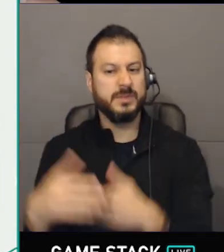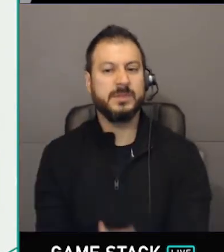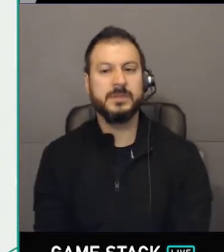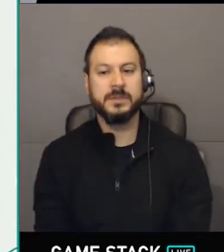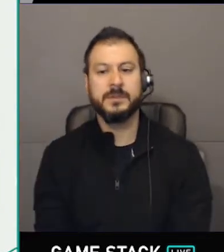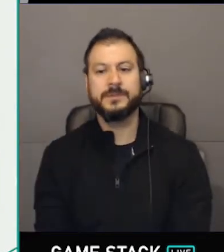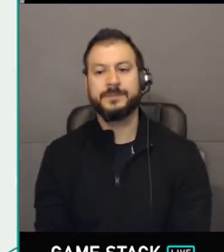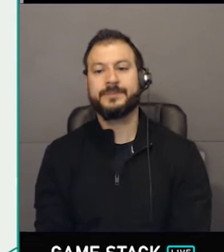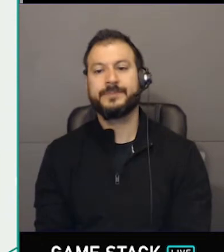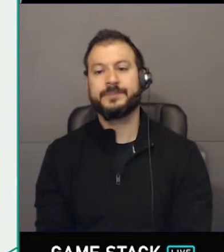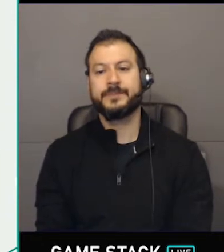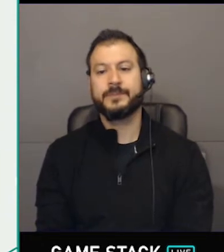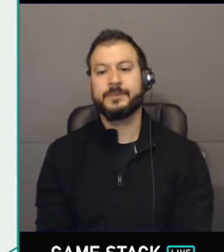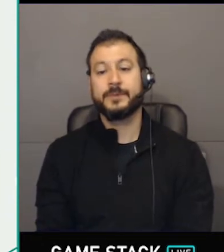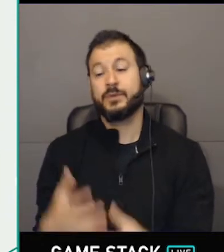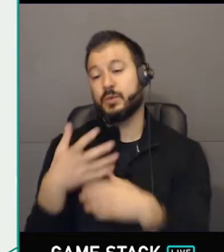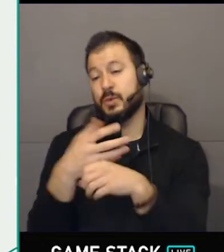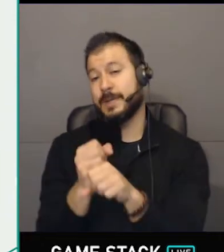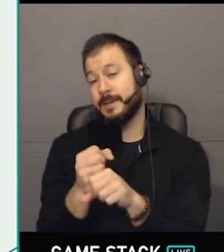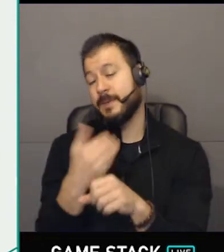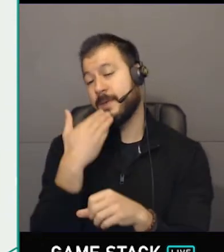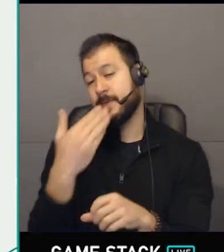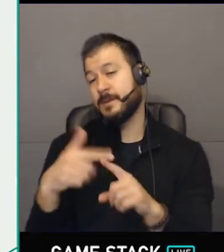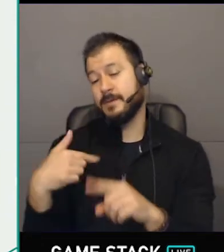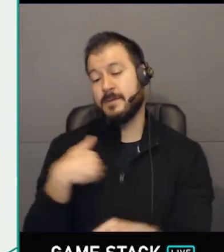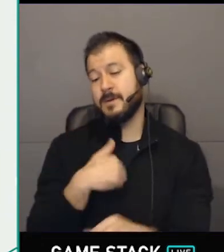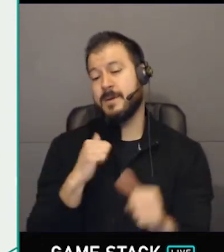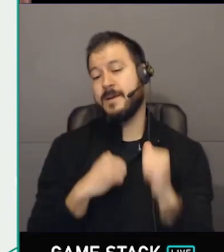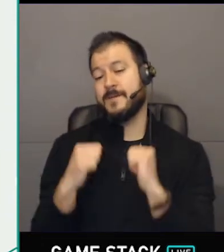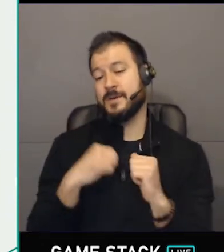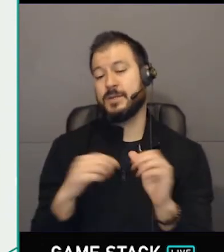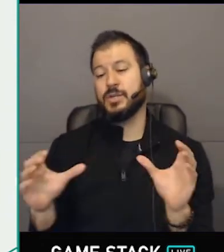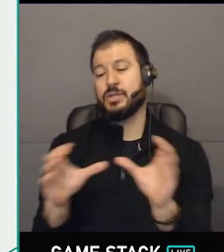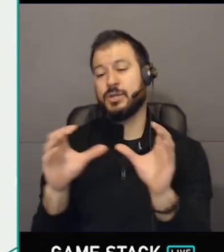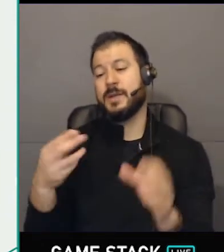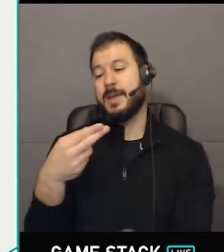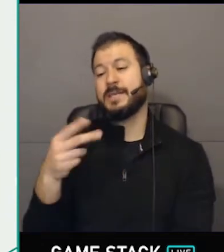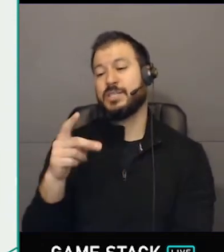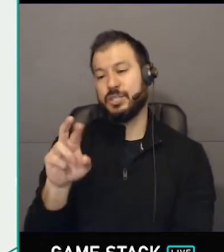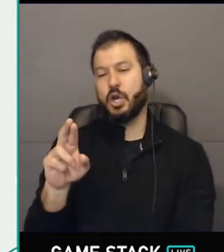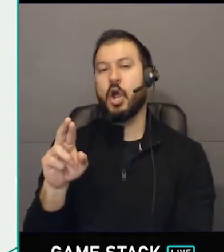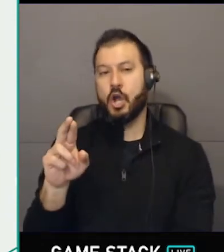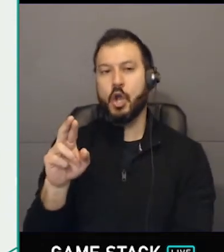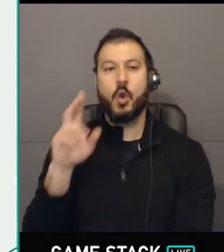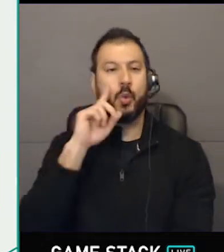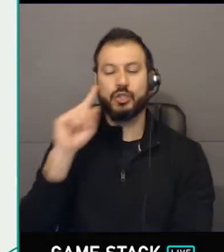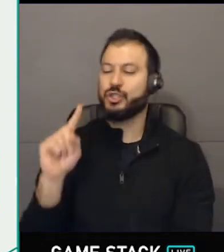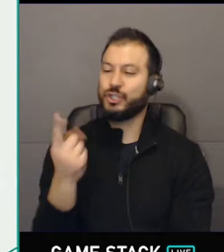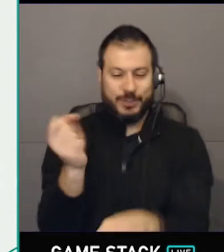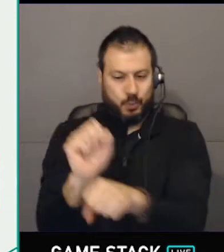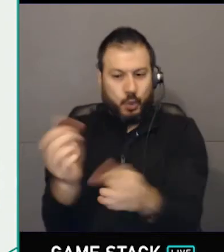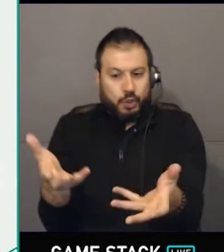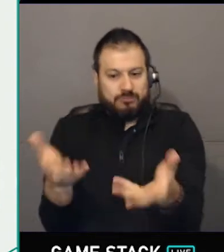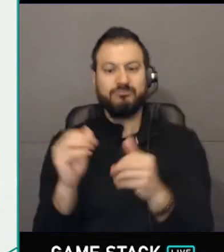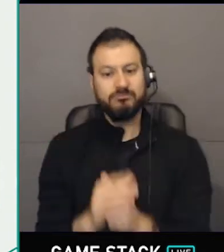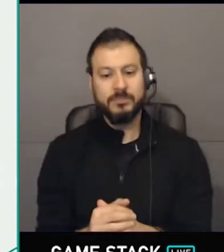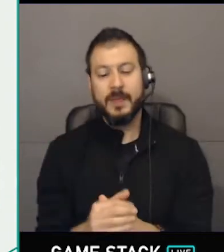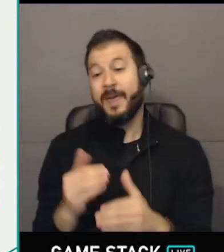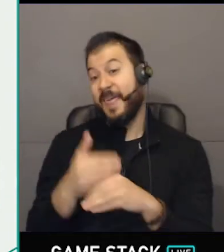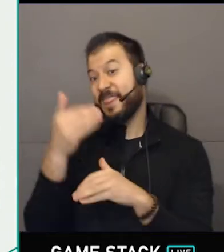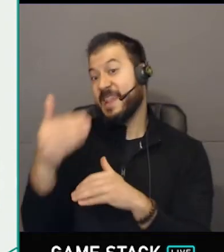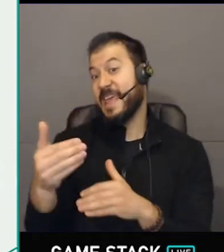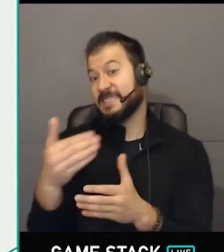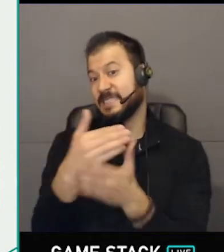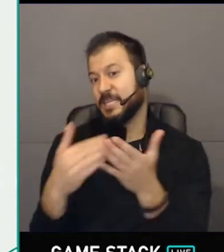So to recap, thanks to our efforts, certified HDR displays will just work. Of course, in the next section, I'll cover some best